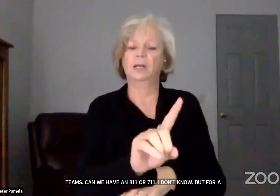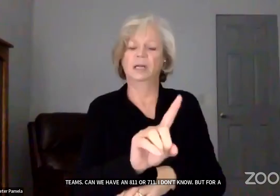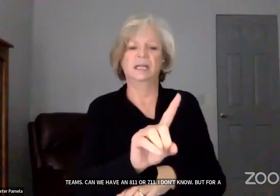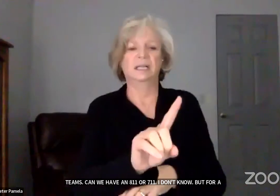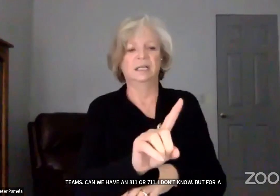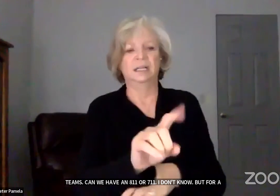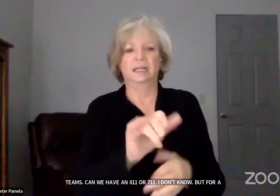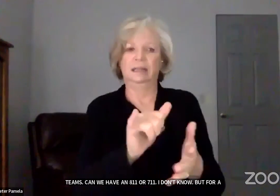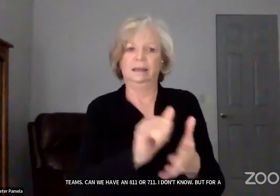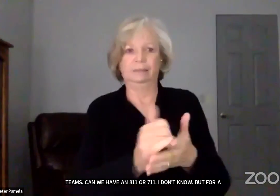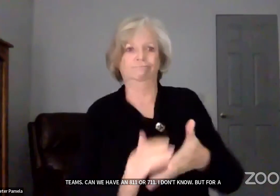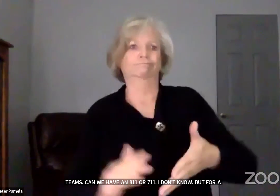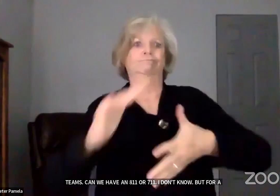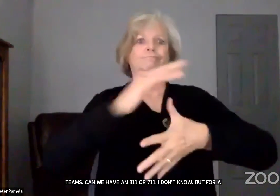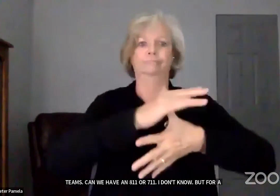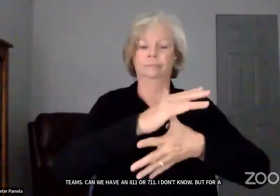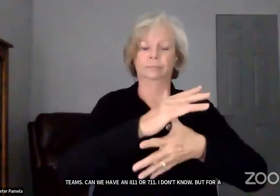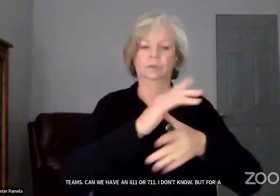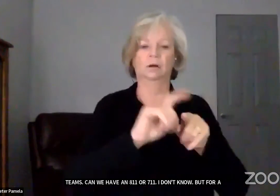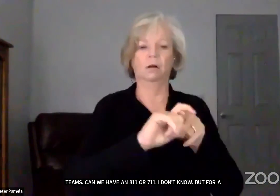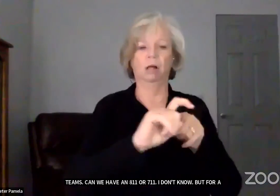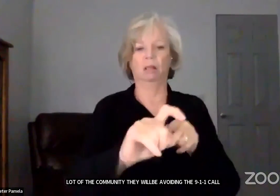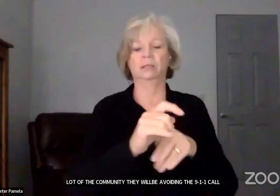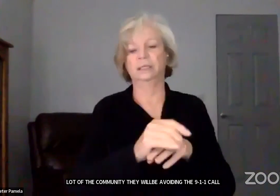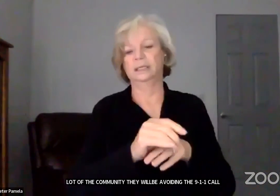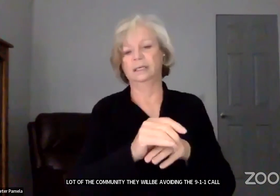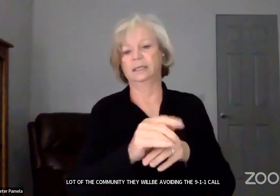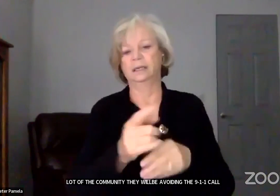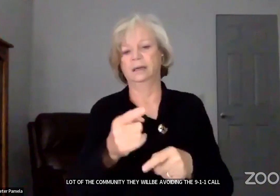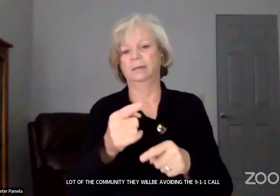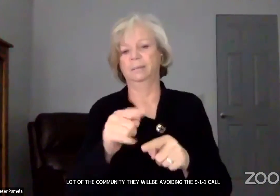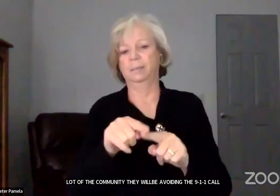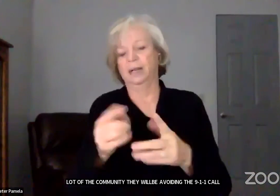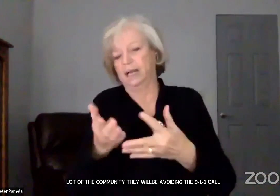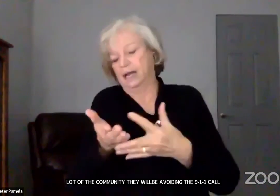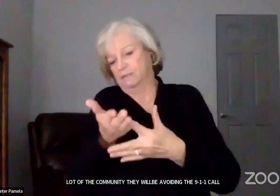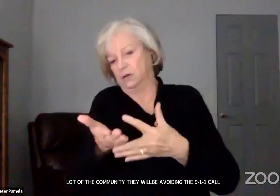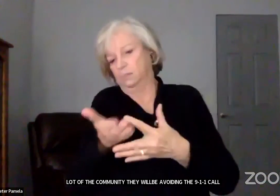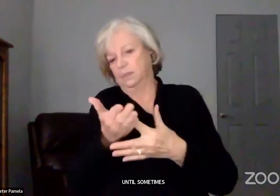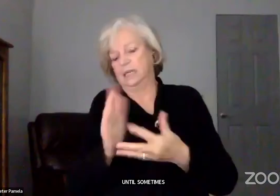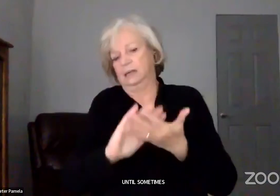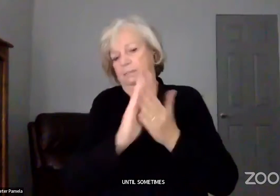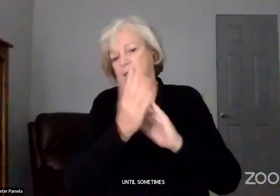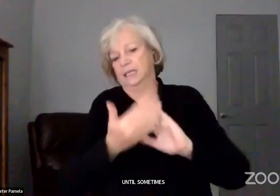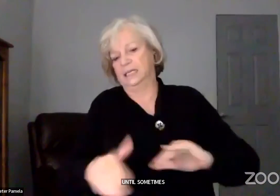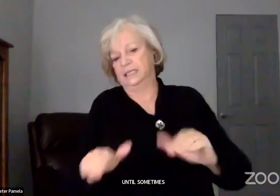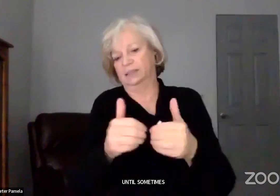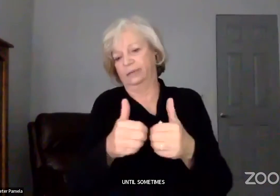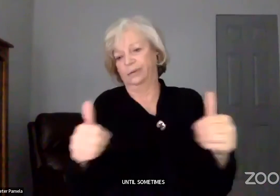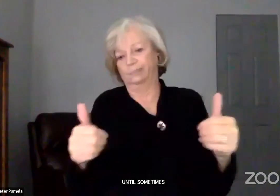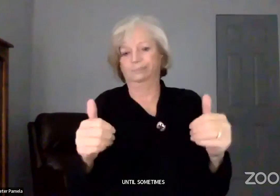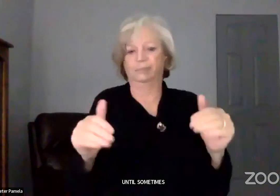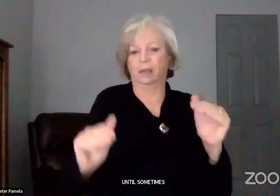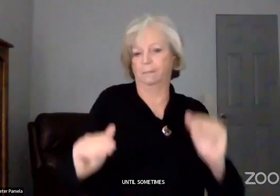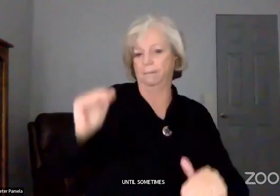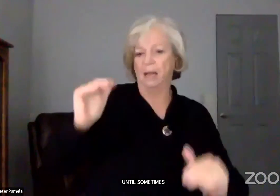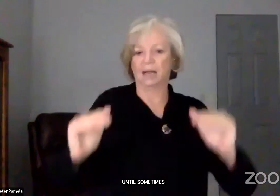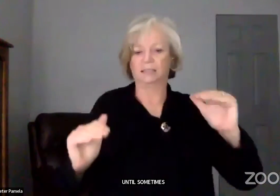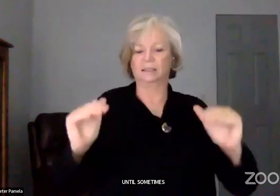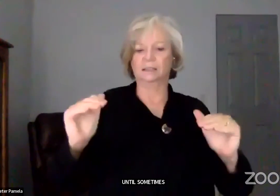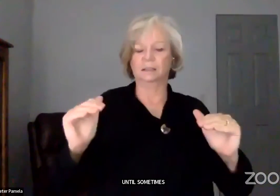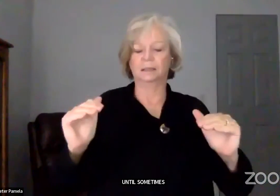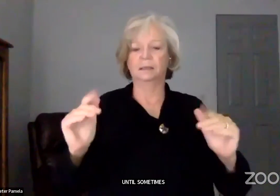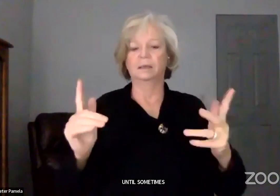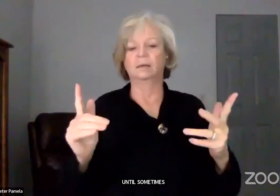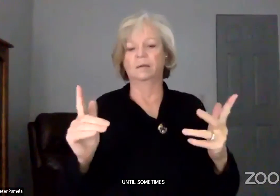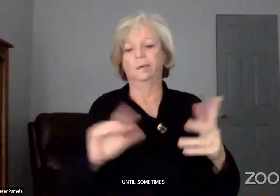make. And so sort of that intermediate piece, if there's any thought around, additional structures,